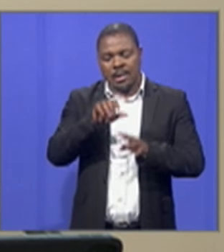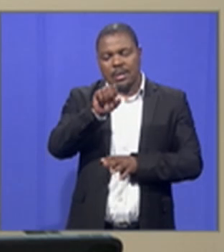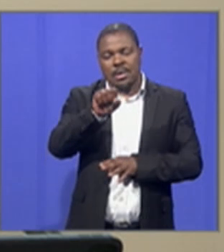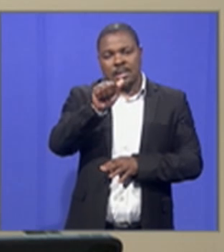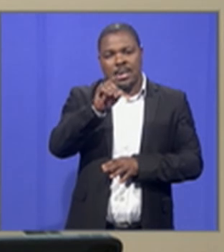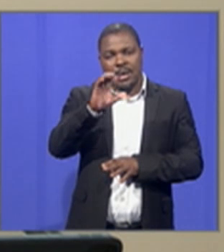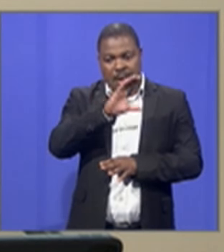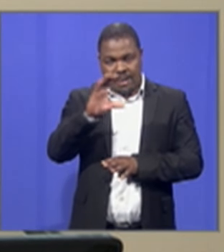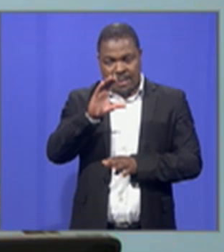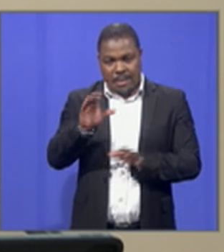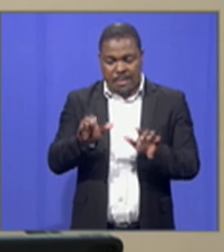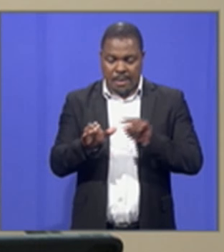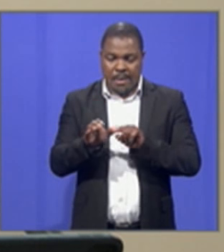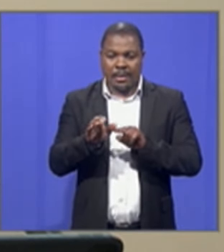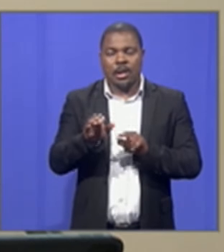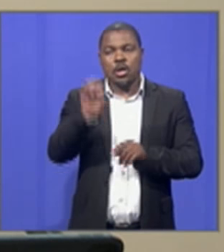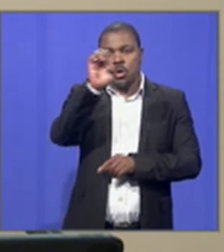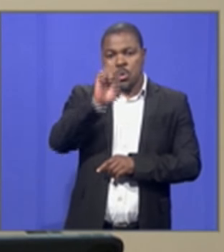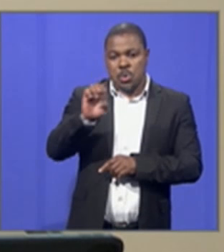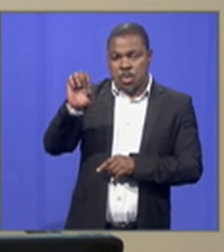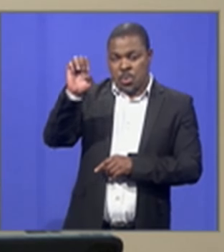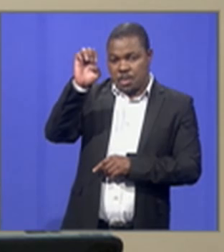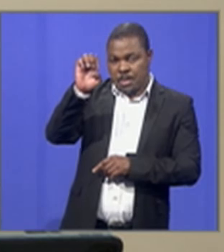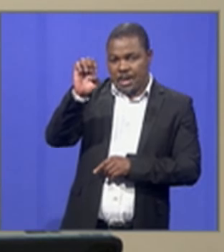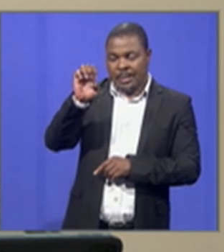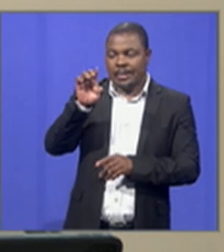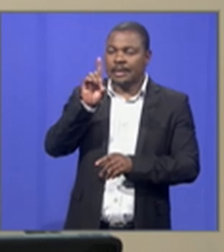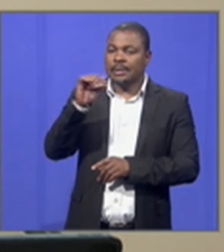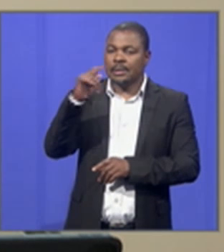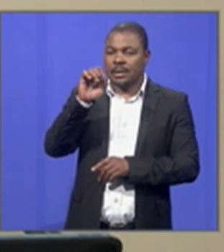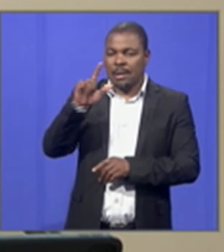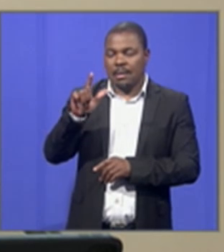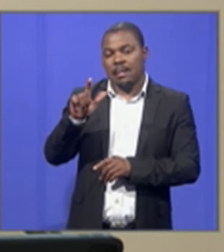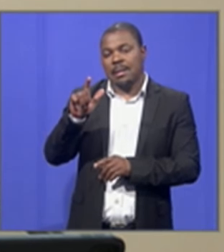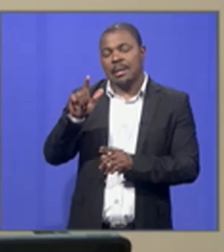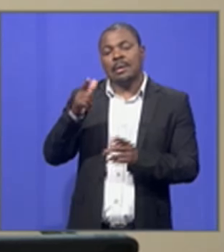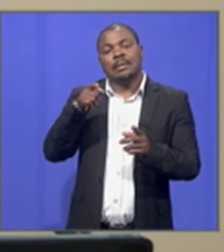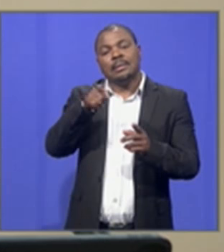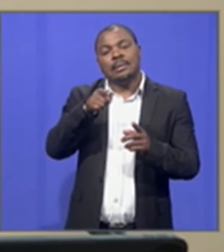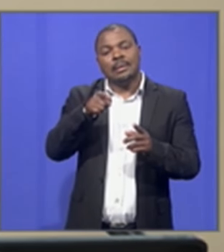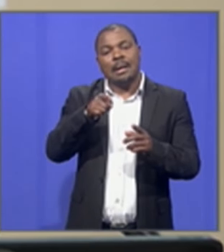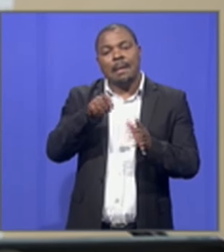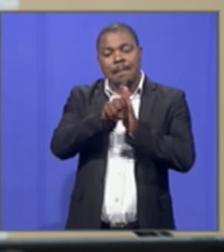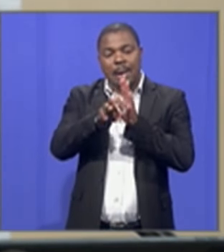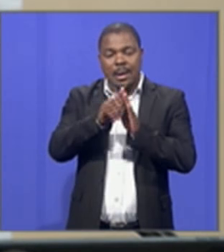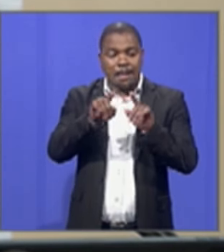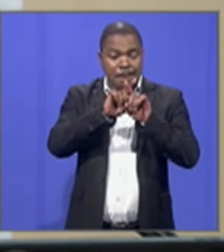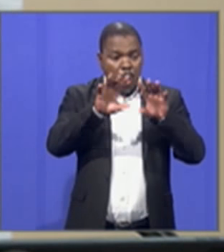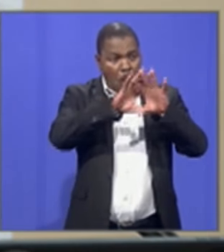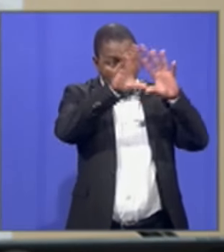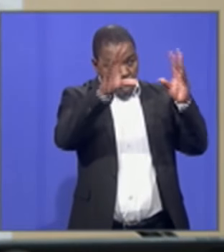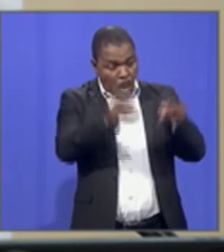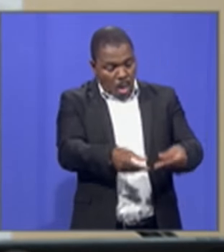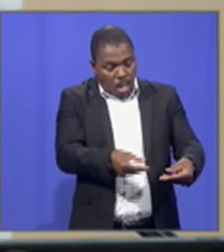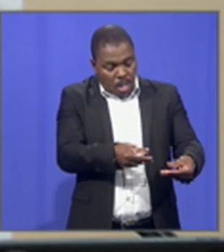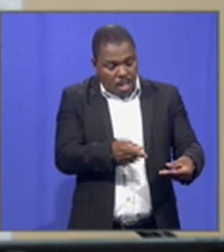and European Digital Single Market. But none of these policies is complete on paper